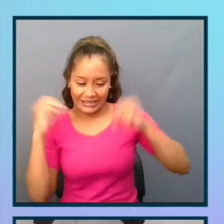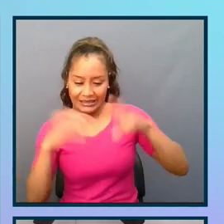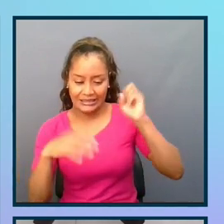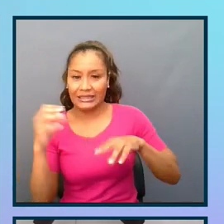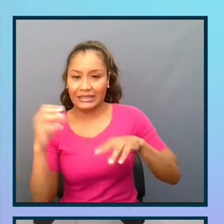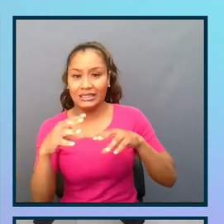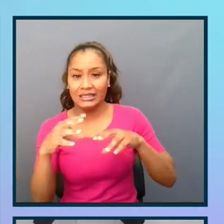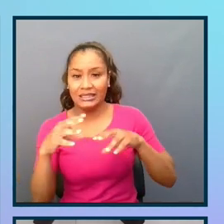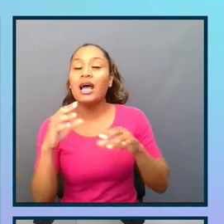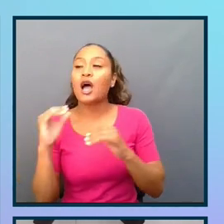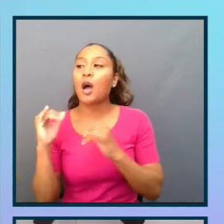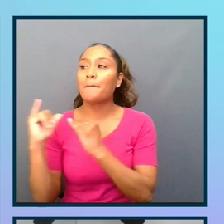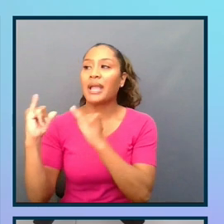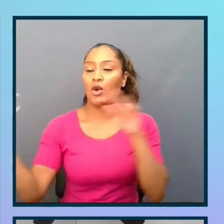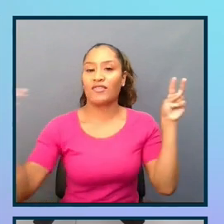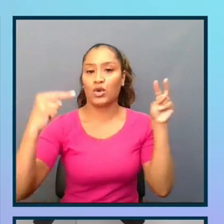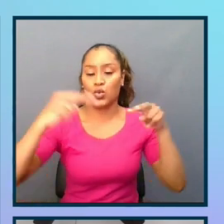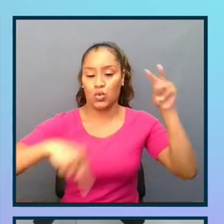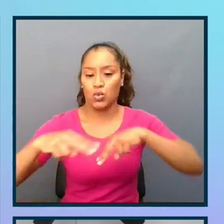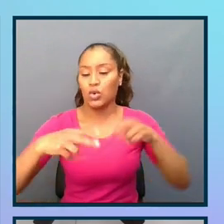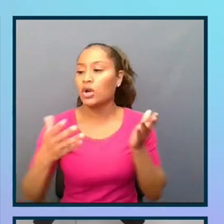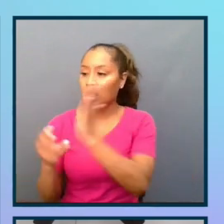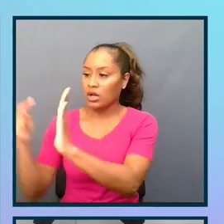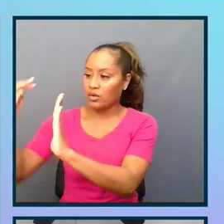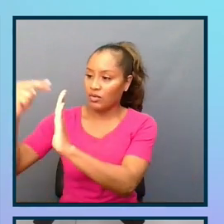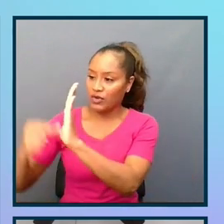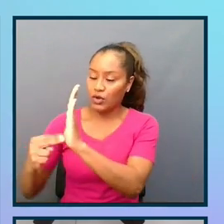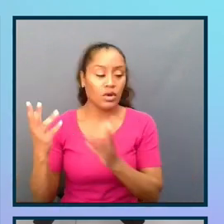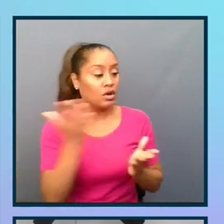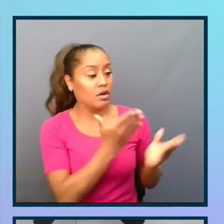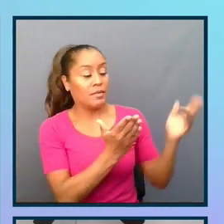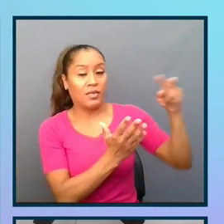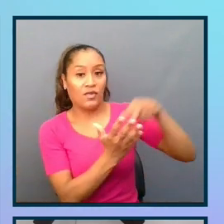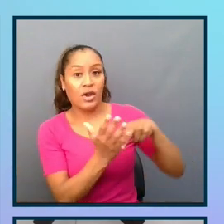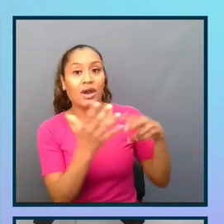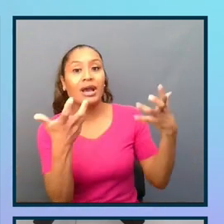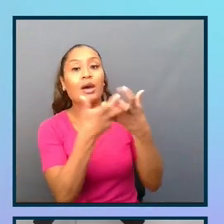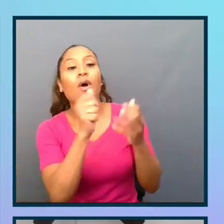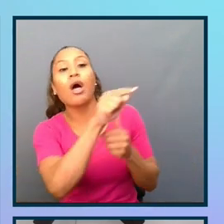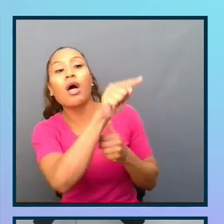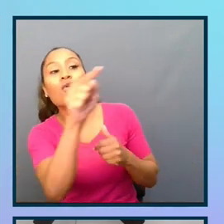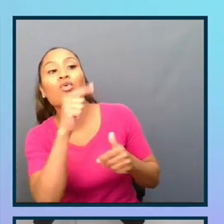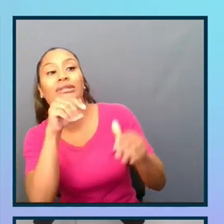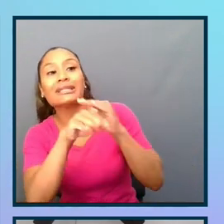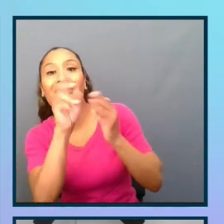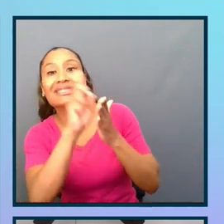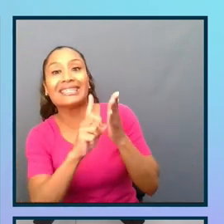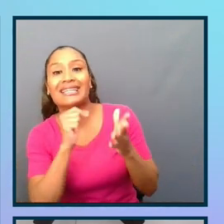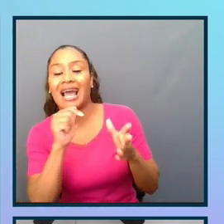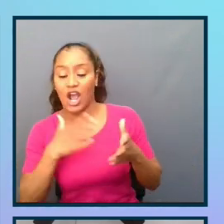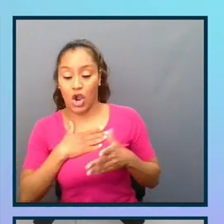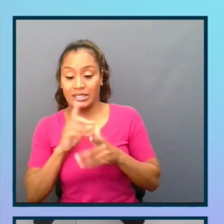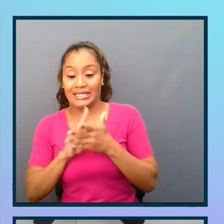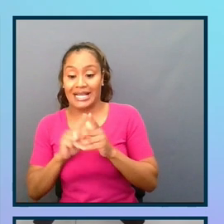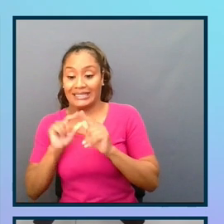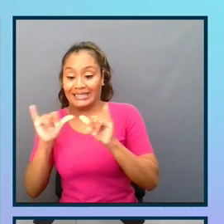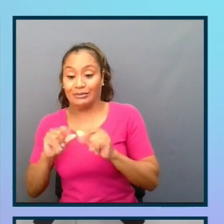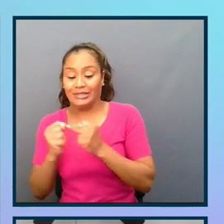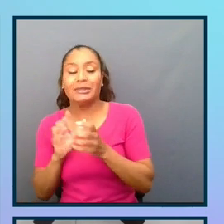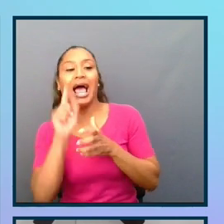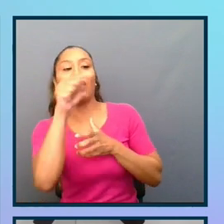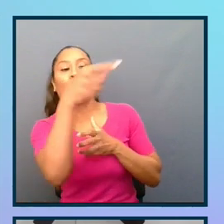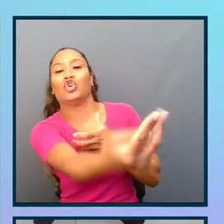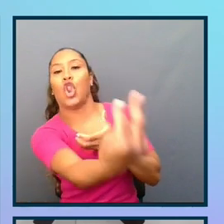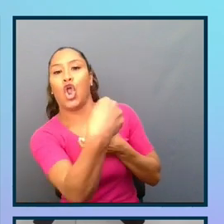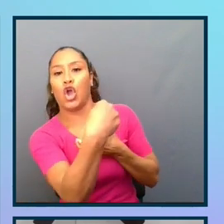peer review documentation and unusual designs with other accessibility designers outside of the design system team to get